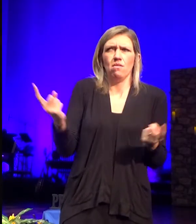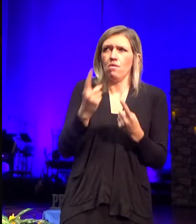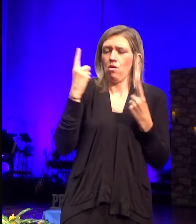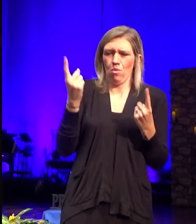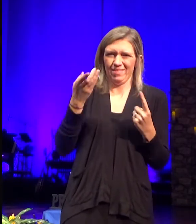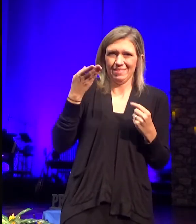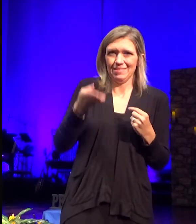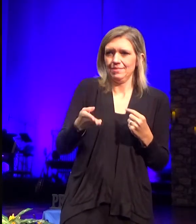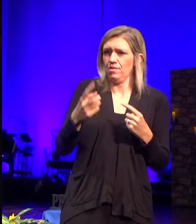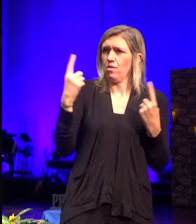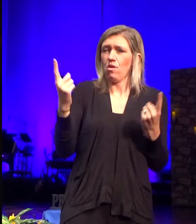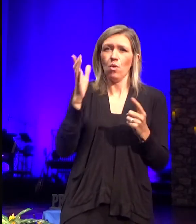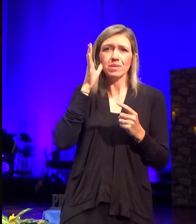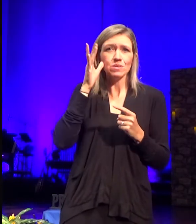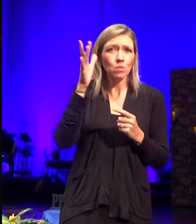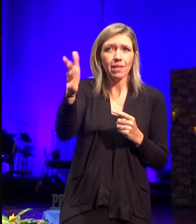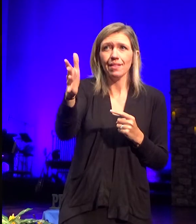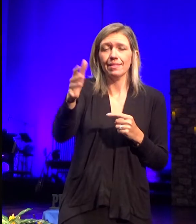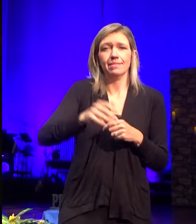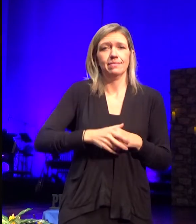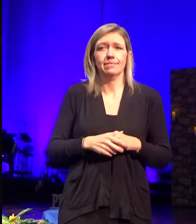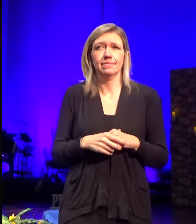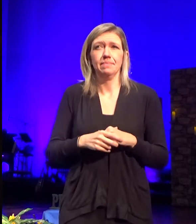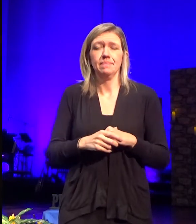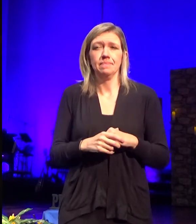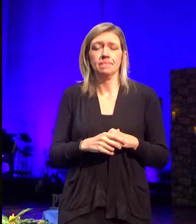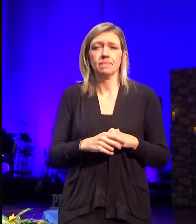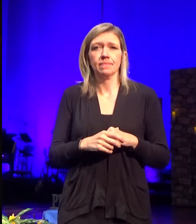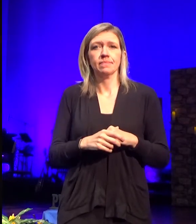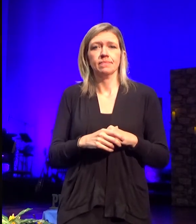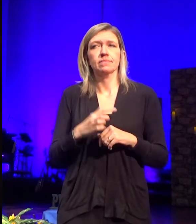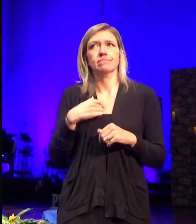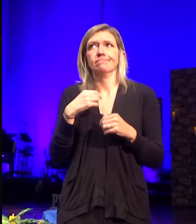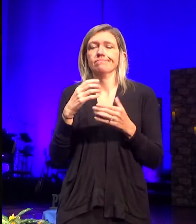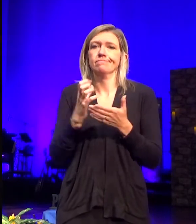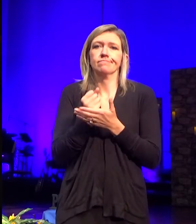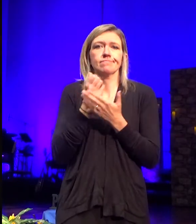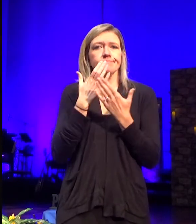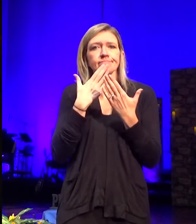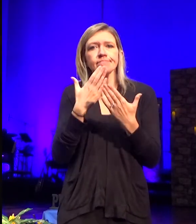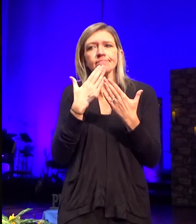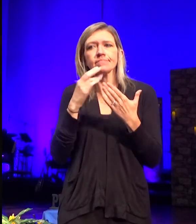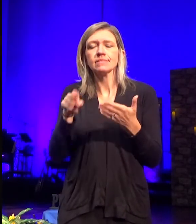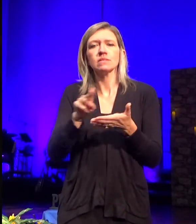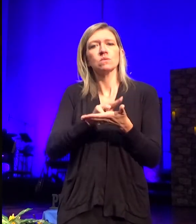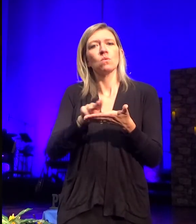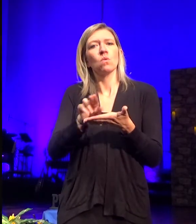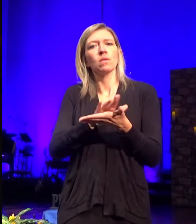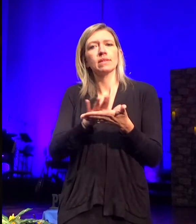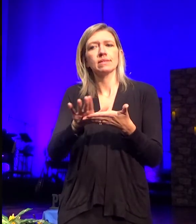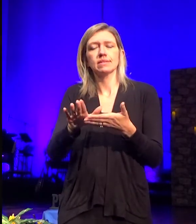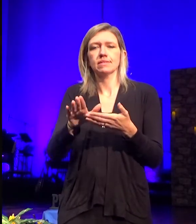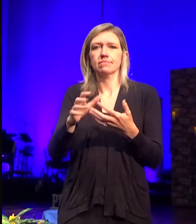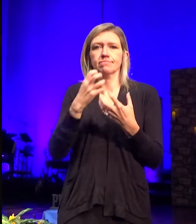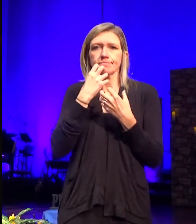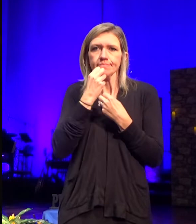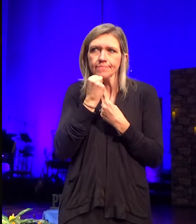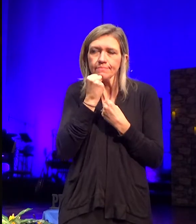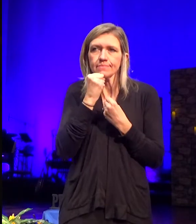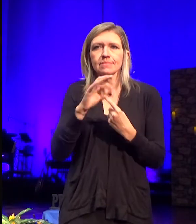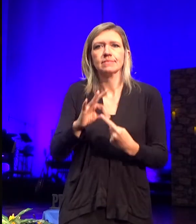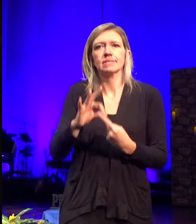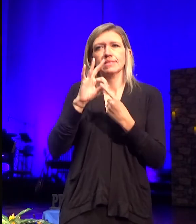and always will be. So I give thanks for this holy, sacred presence.